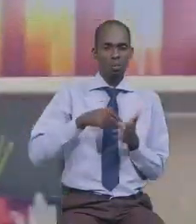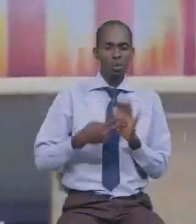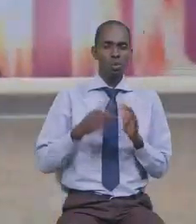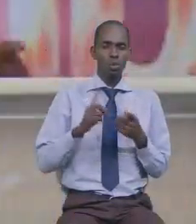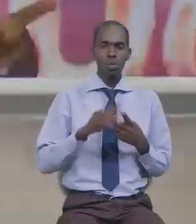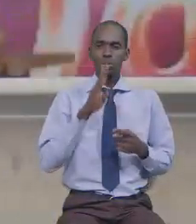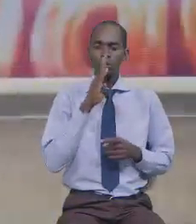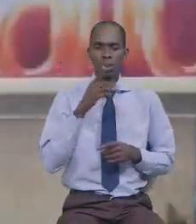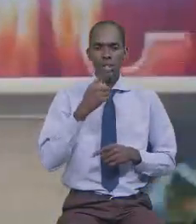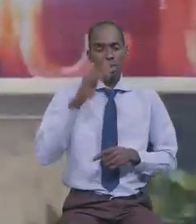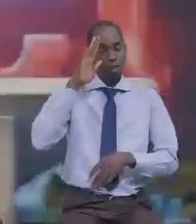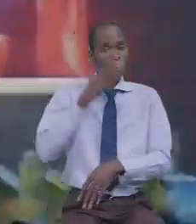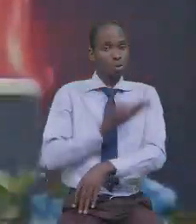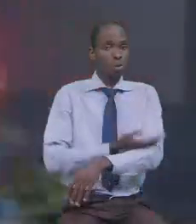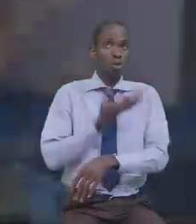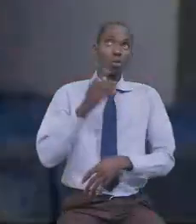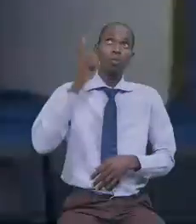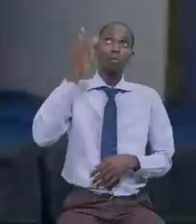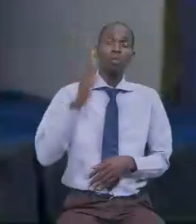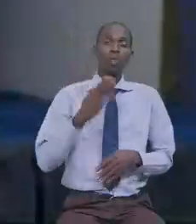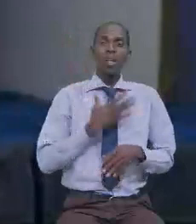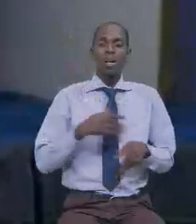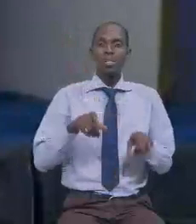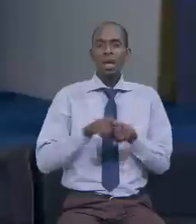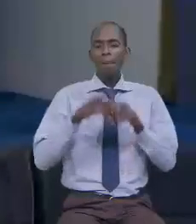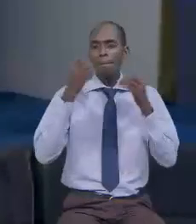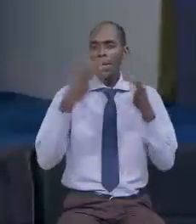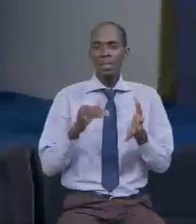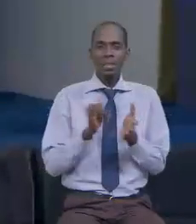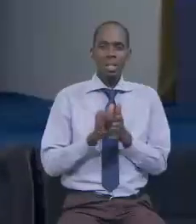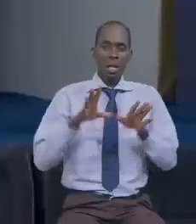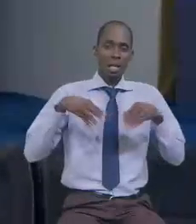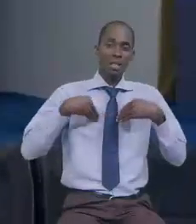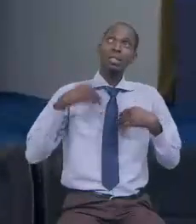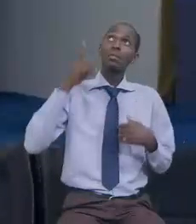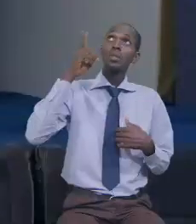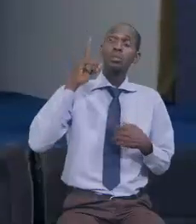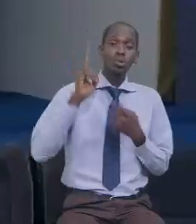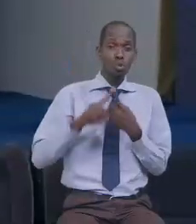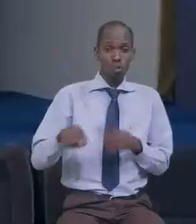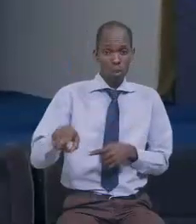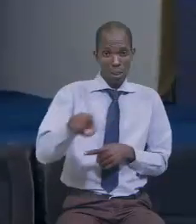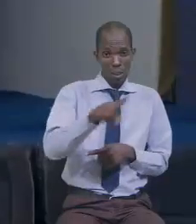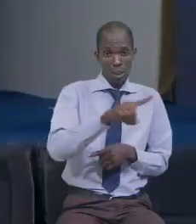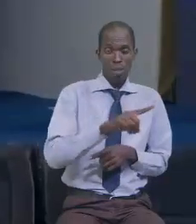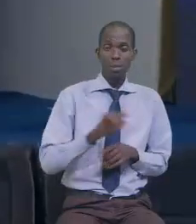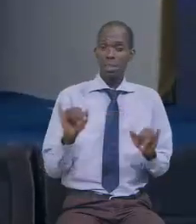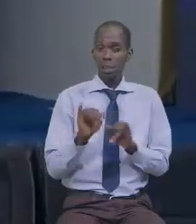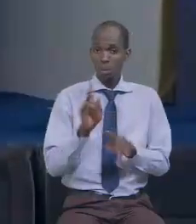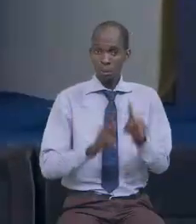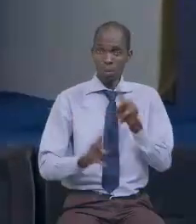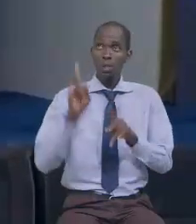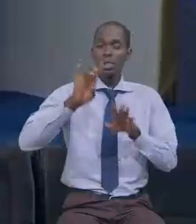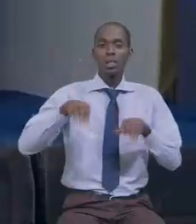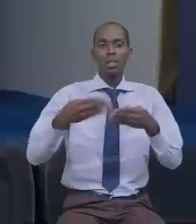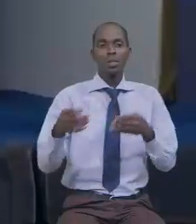as many as received him, to them he gave power. He gave the privilege. He gave the